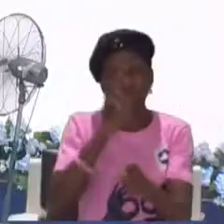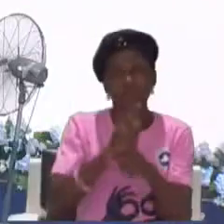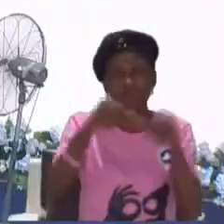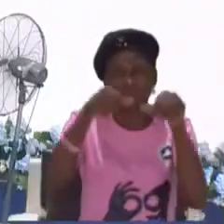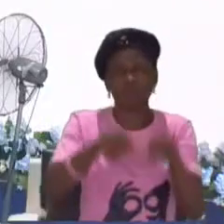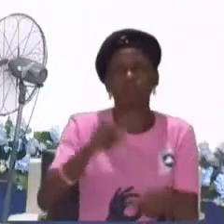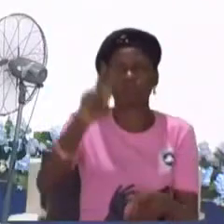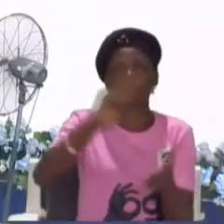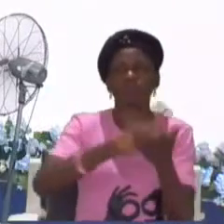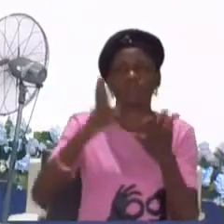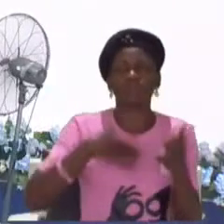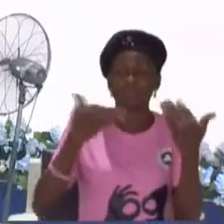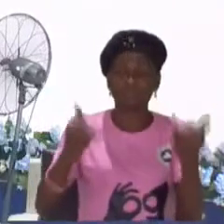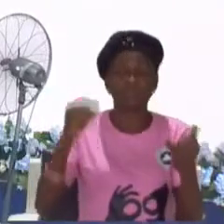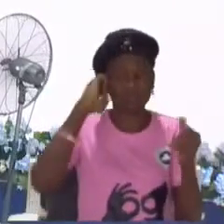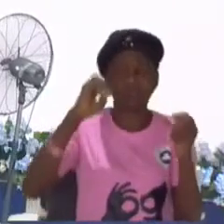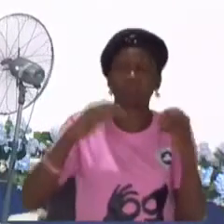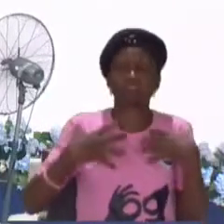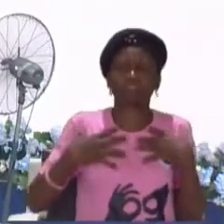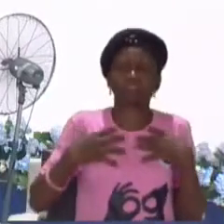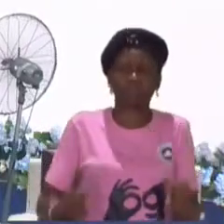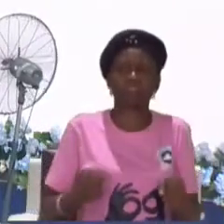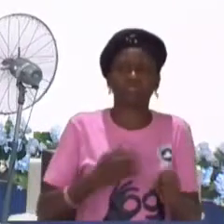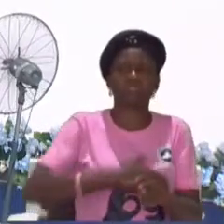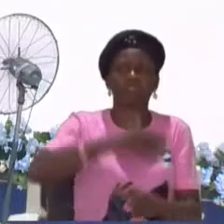now he's old and healthy.